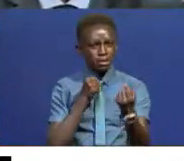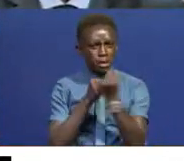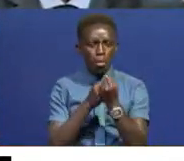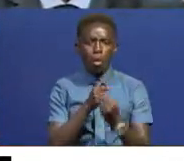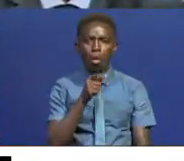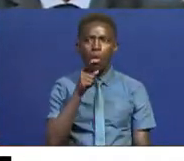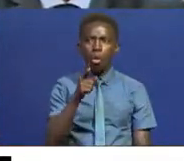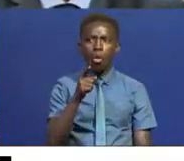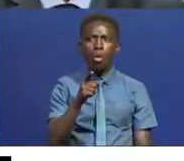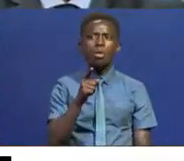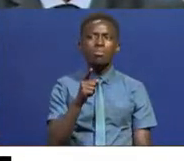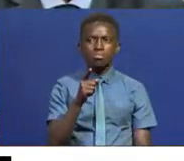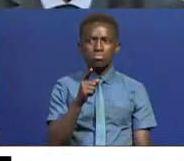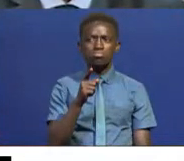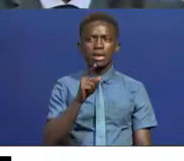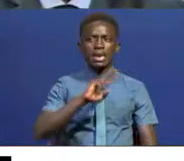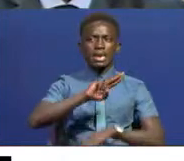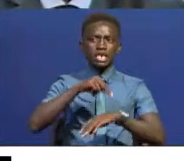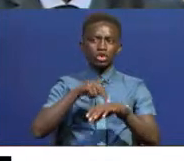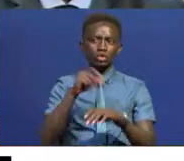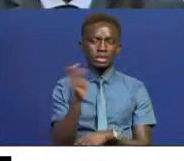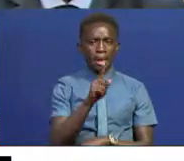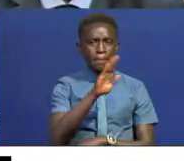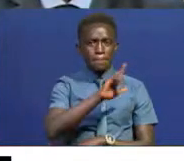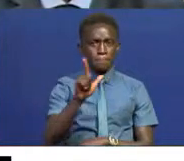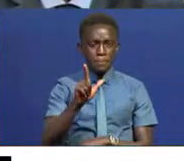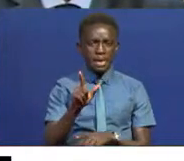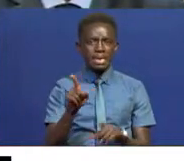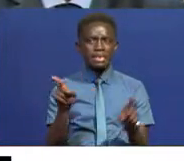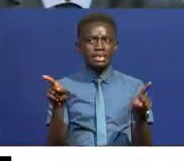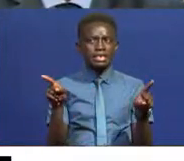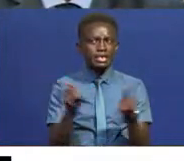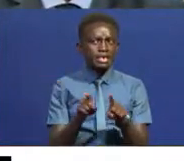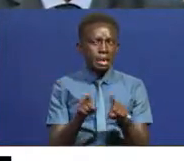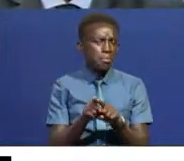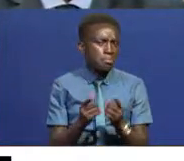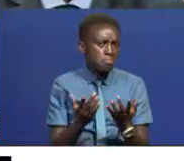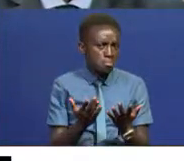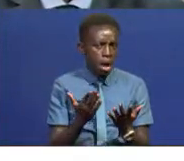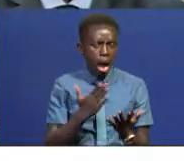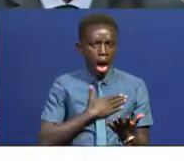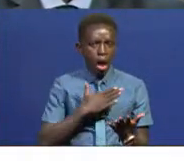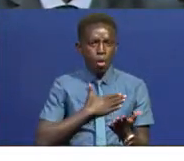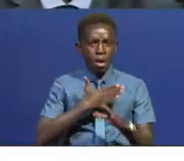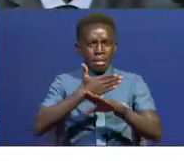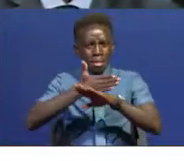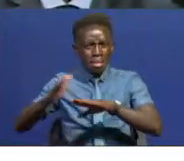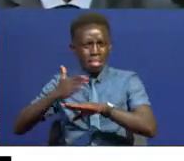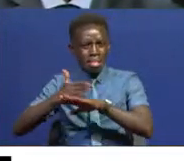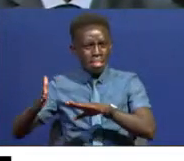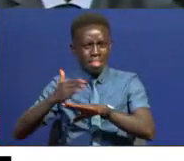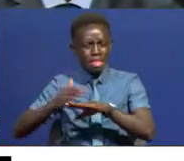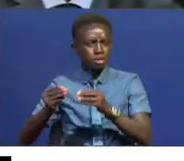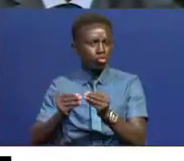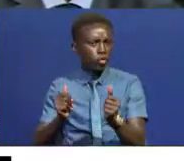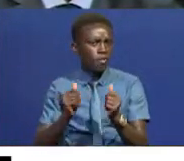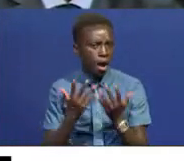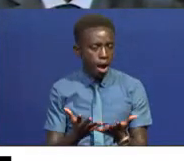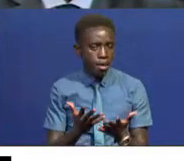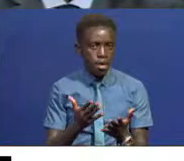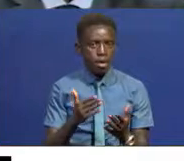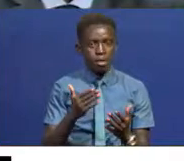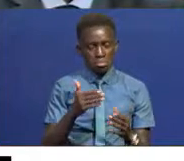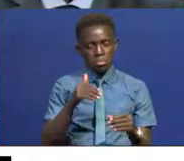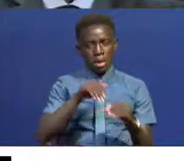component of our recurrent expenditure in the context of our broader fiscal agenda.